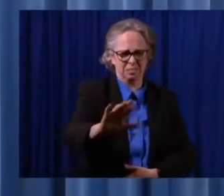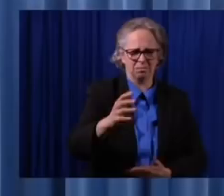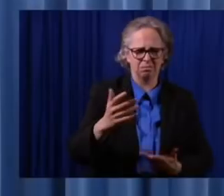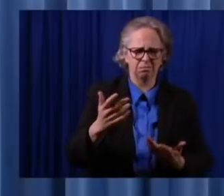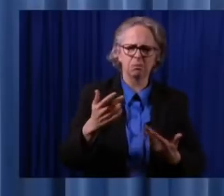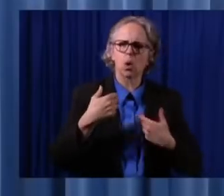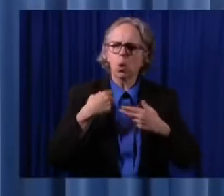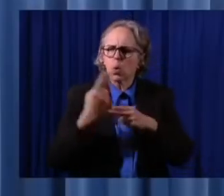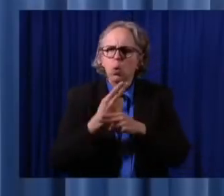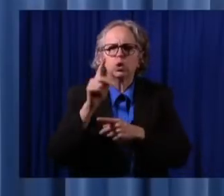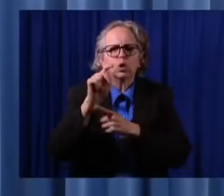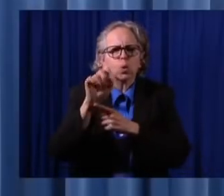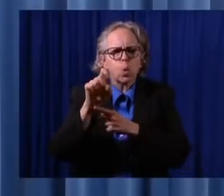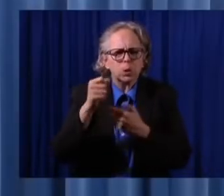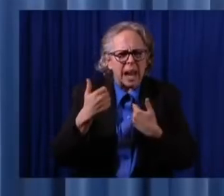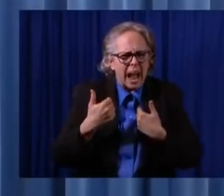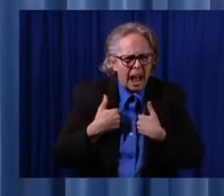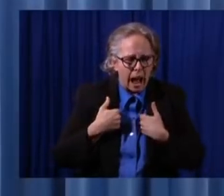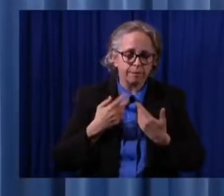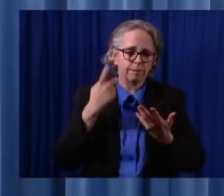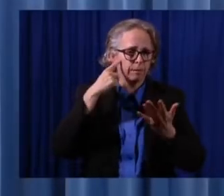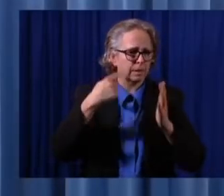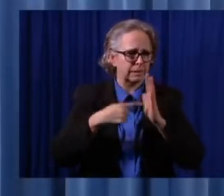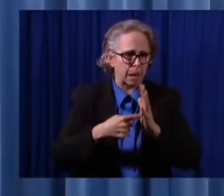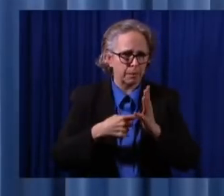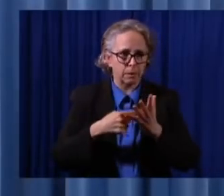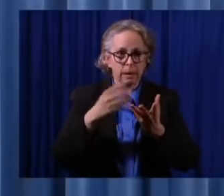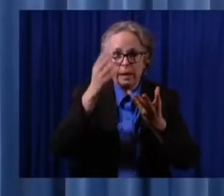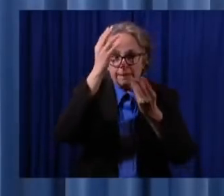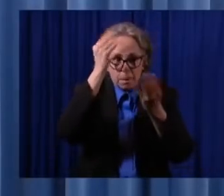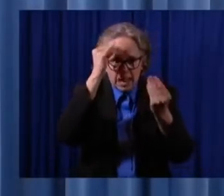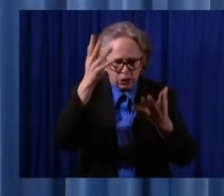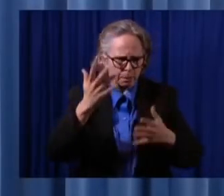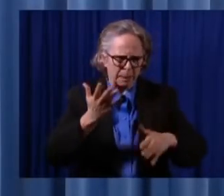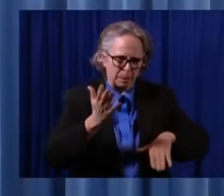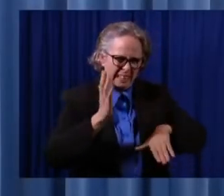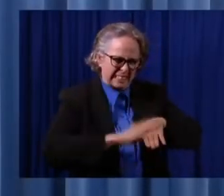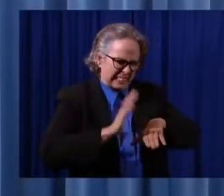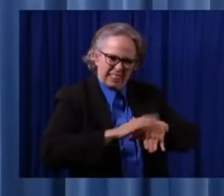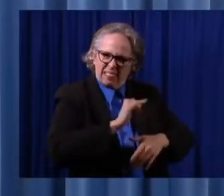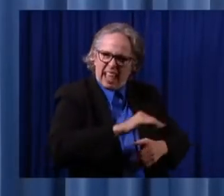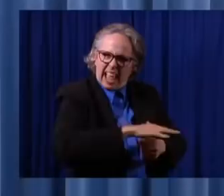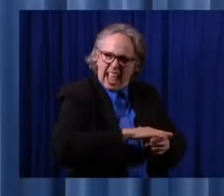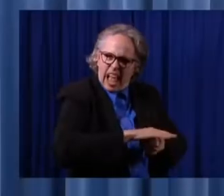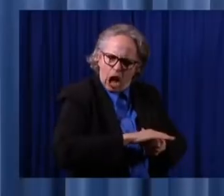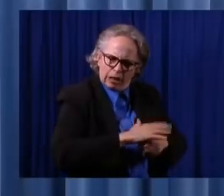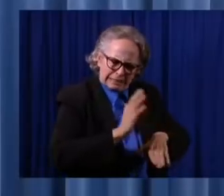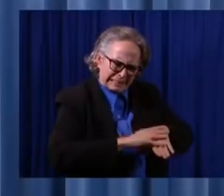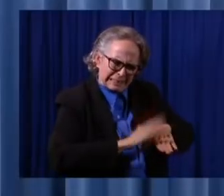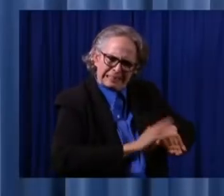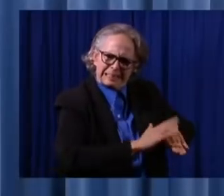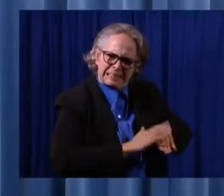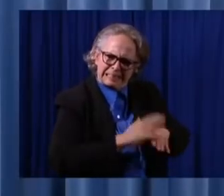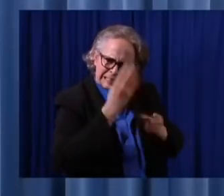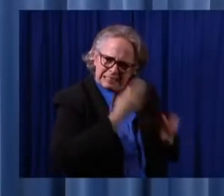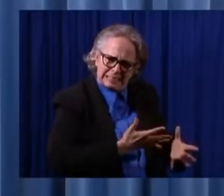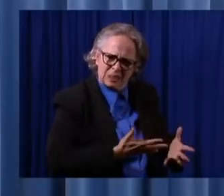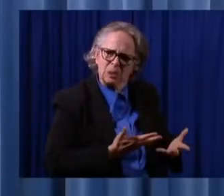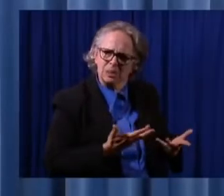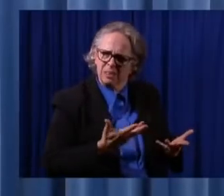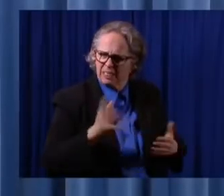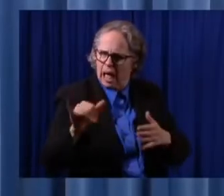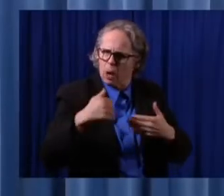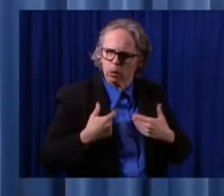public and inform people who live not just in those counties, but in those zip codes. If you see that zip